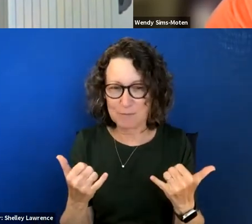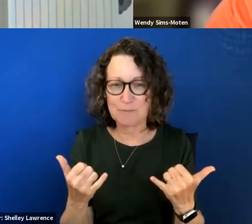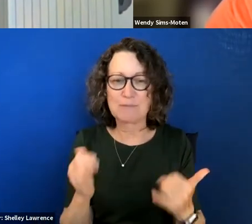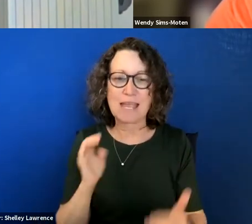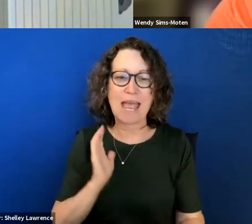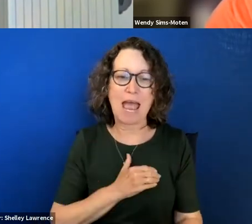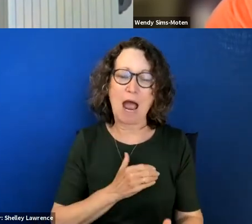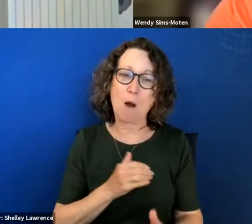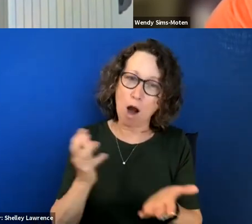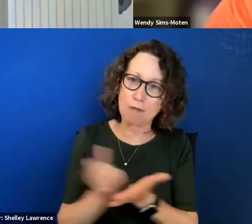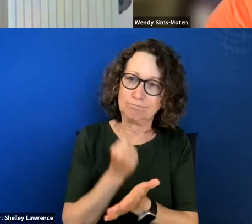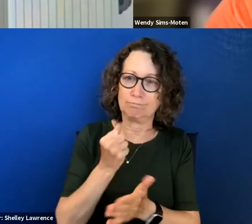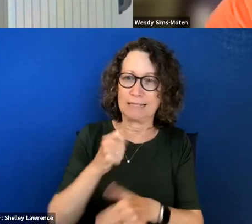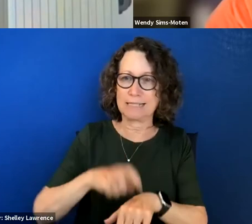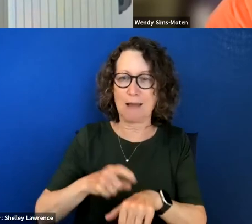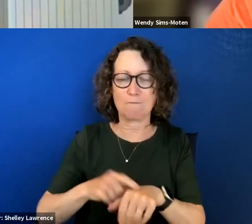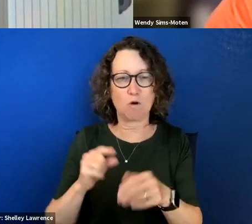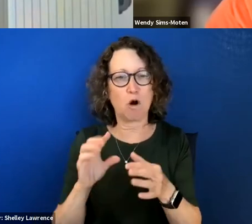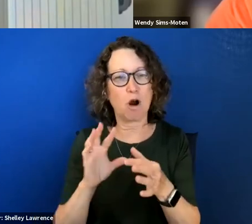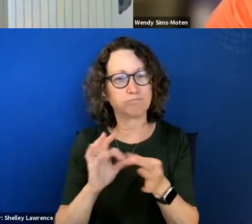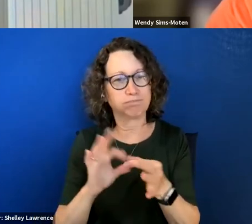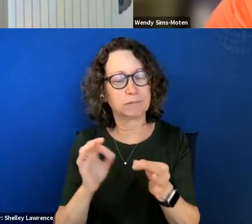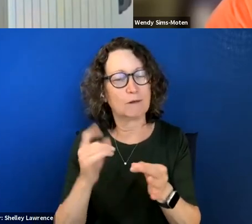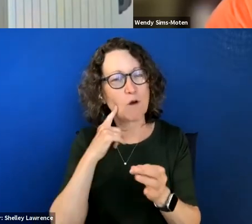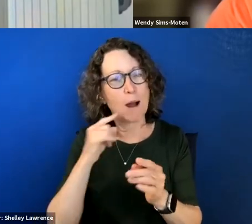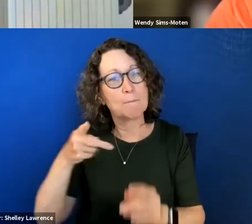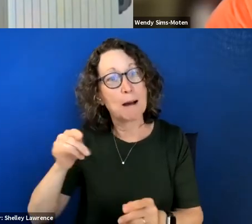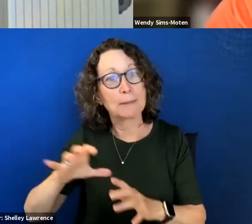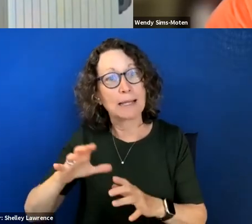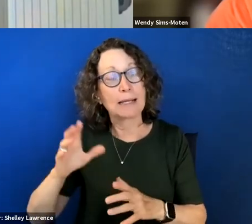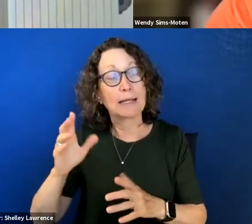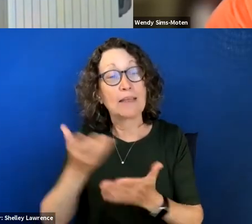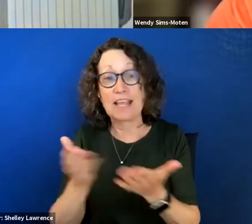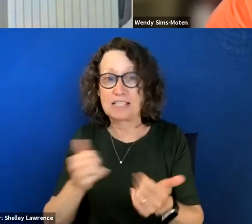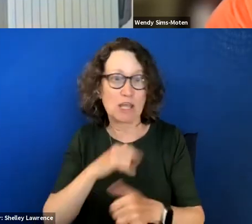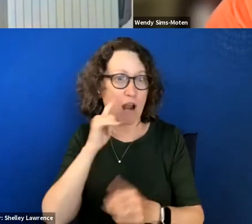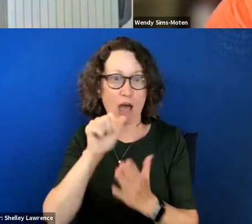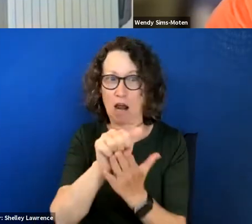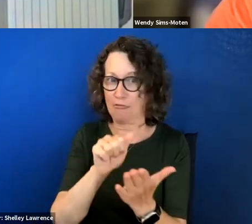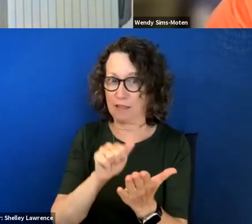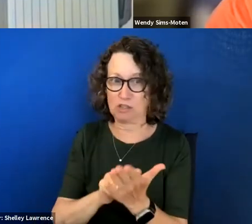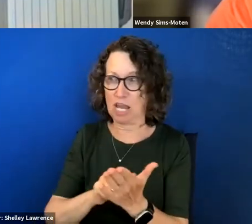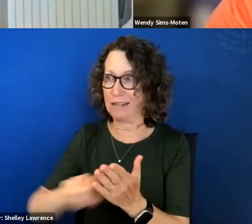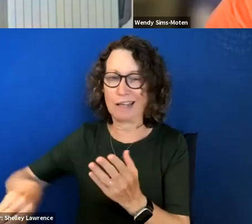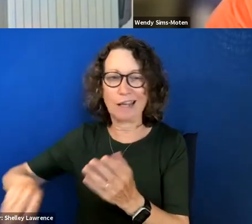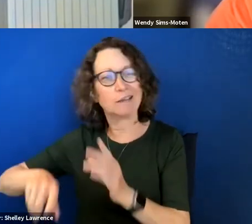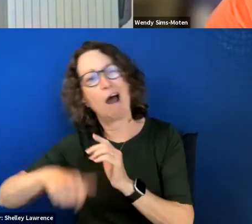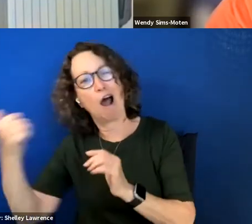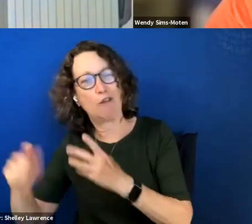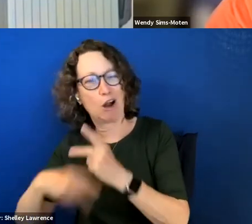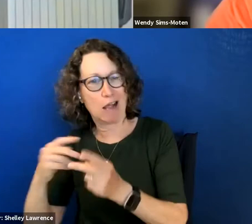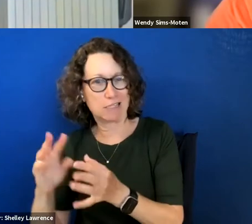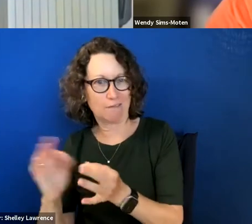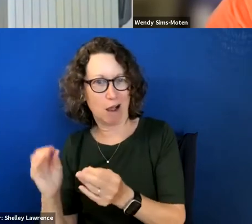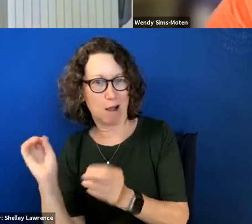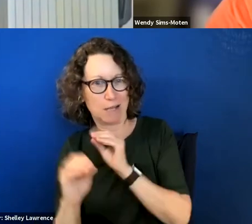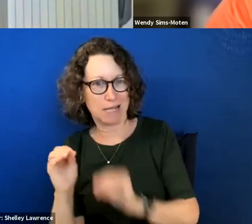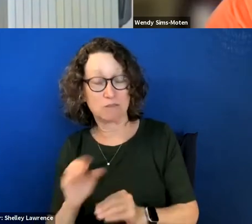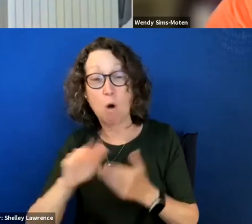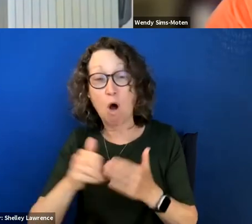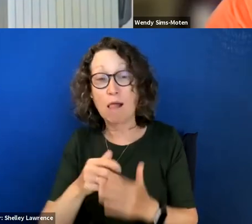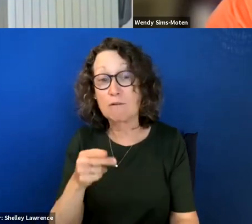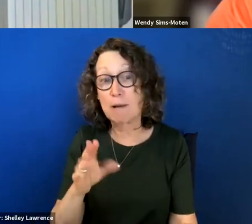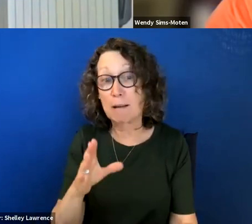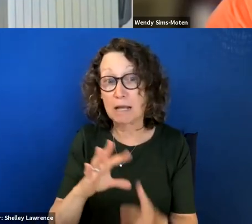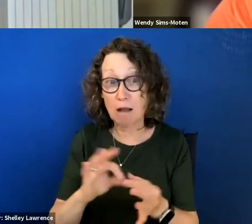our opportunity for comments from the public about items that are not on the agenda this evening. And all of the public